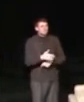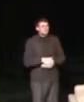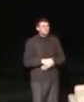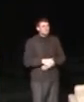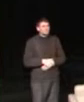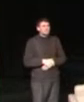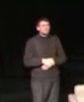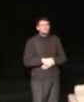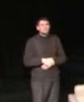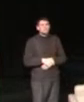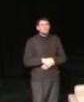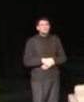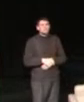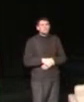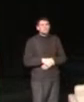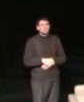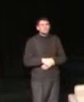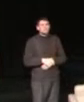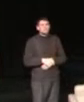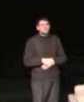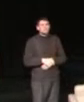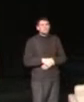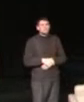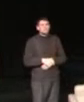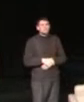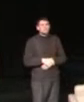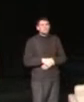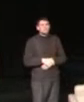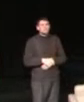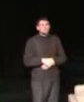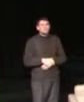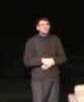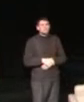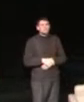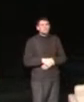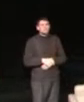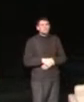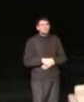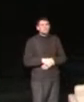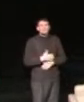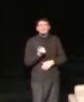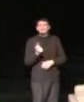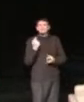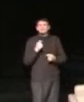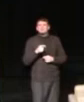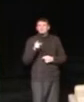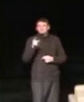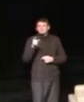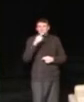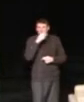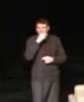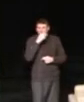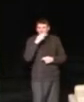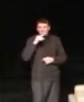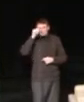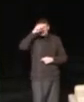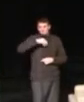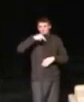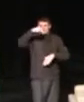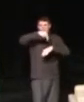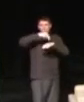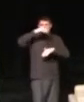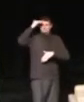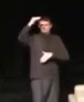Do we have any questions? Looking at stage from afar, slide reads, questions. Angia points. Oh, we have a question at the top.